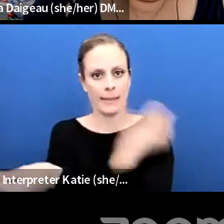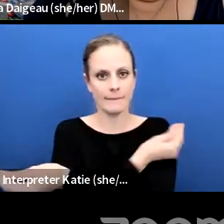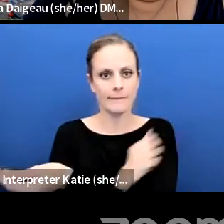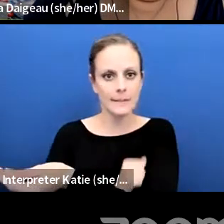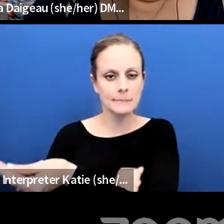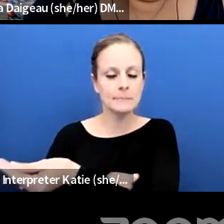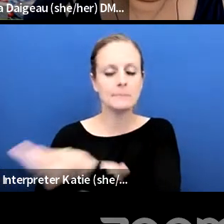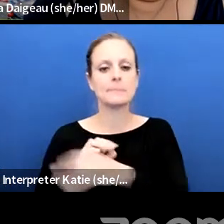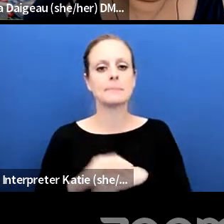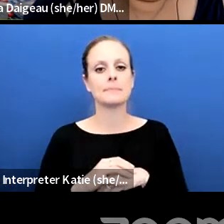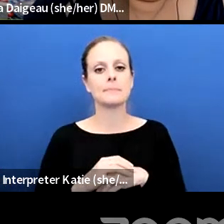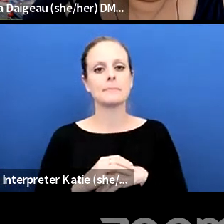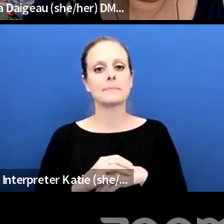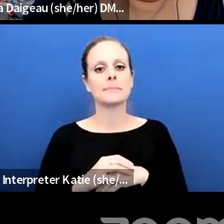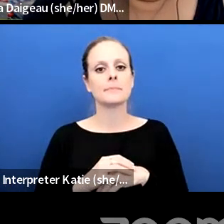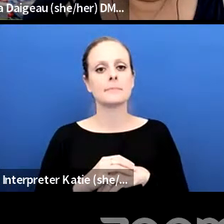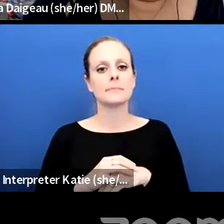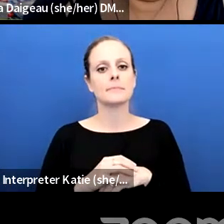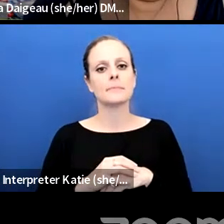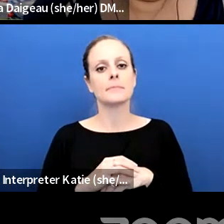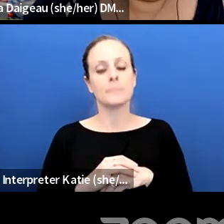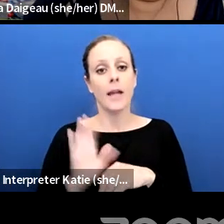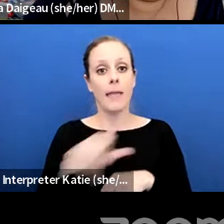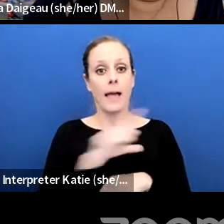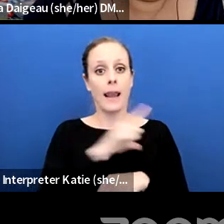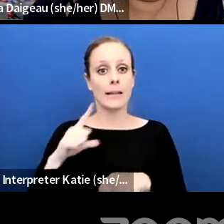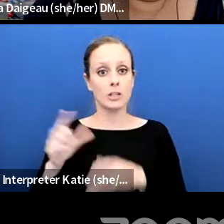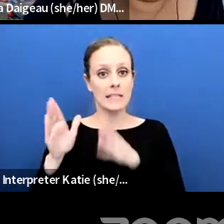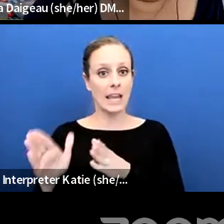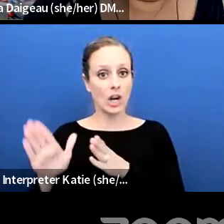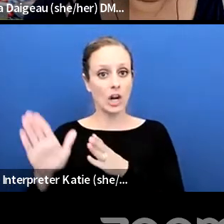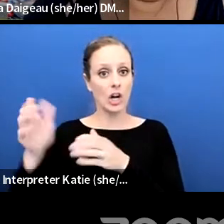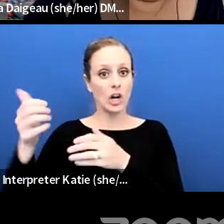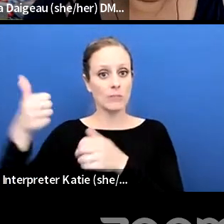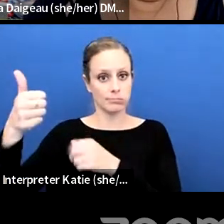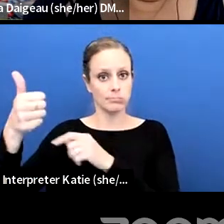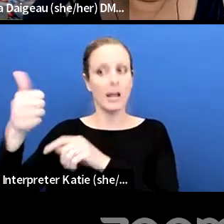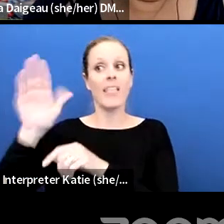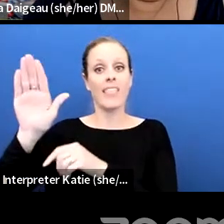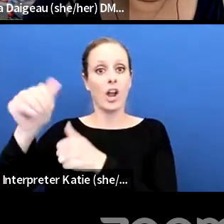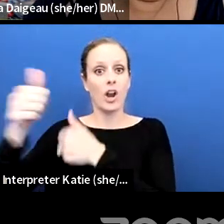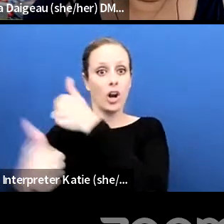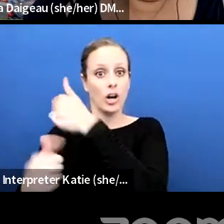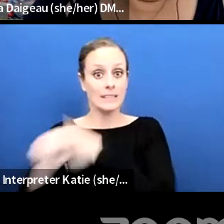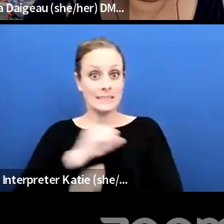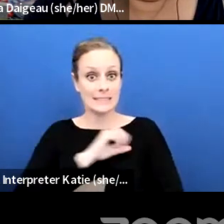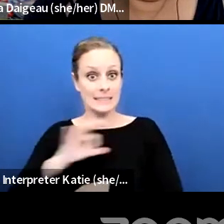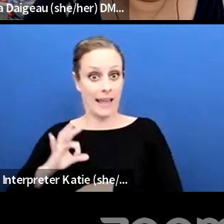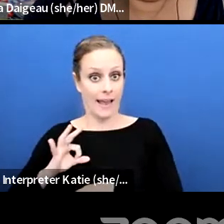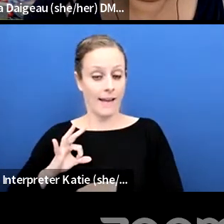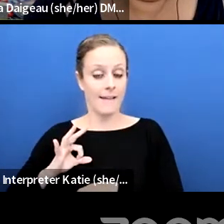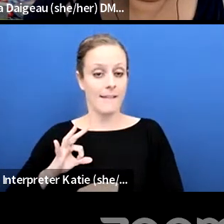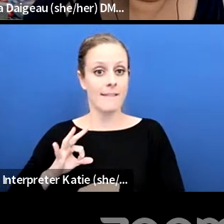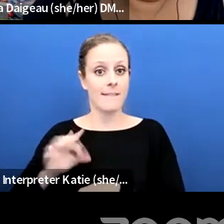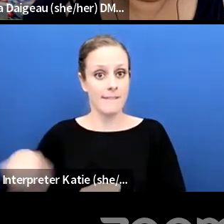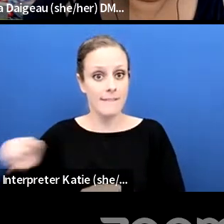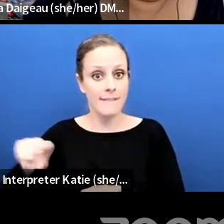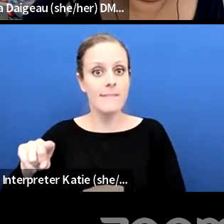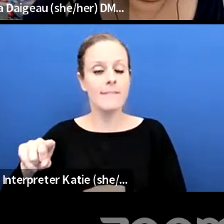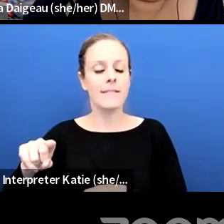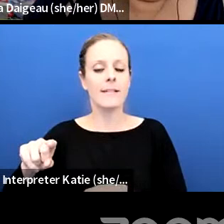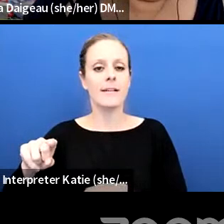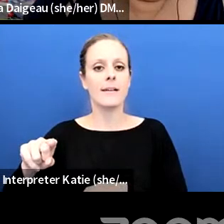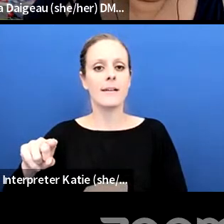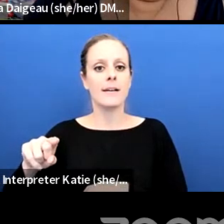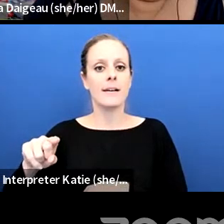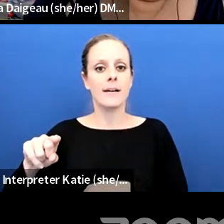So the staff for the legislature, member of the legislature, has something to